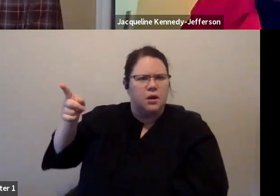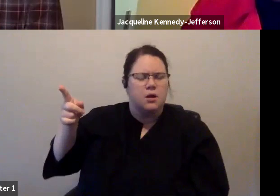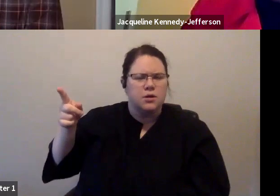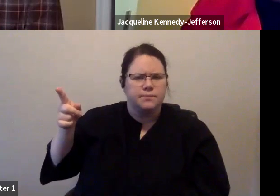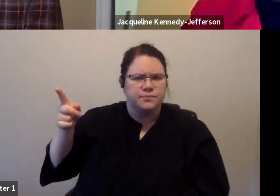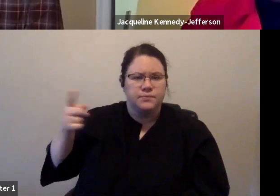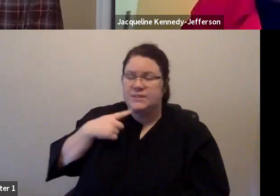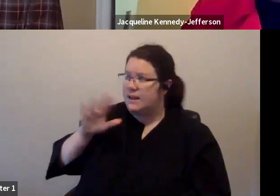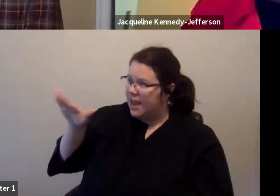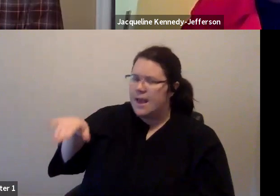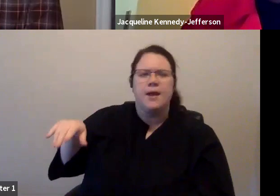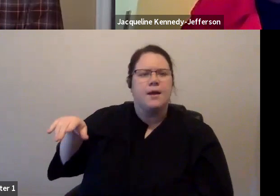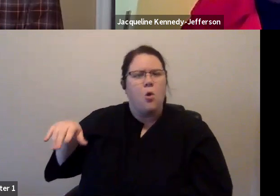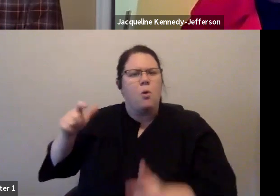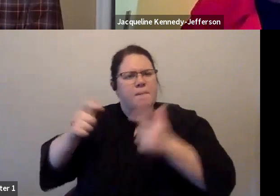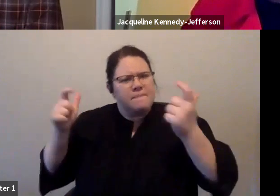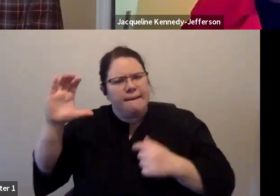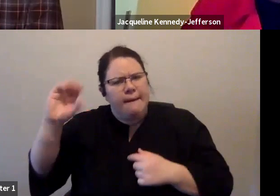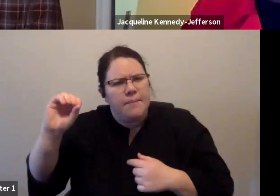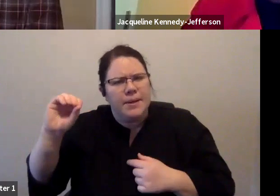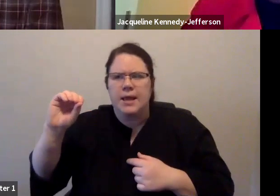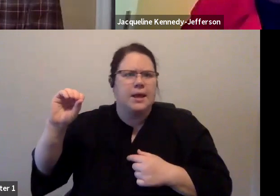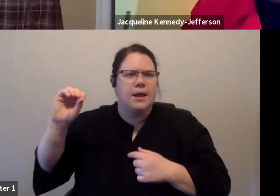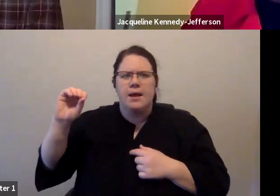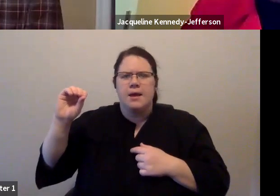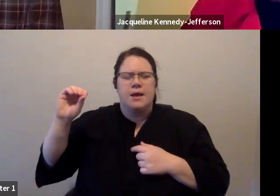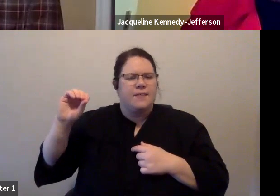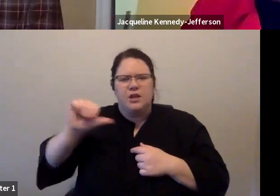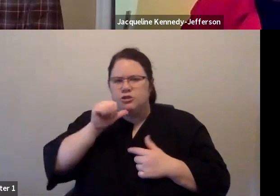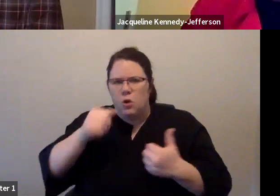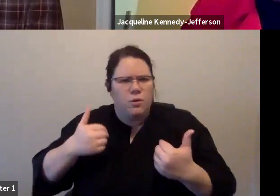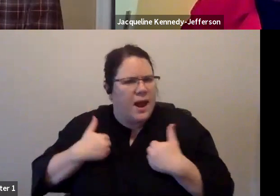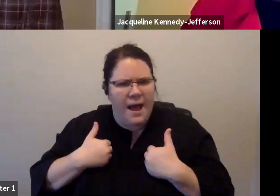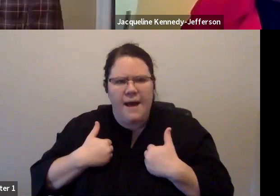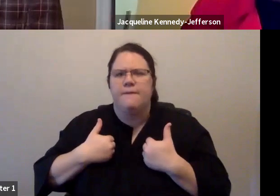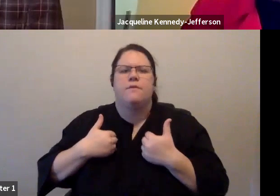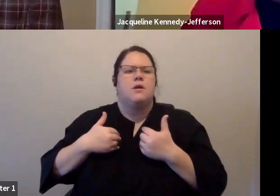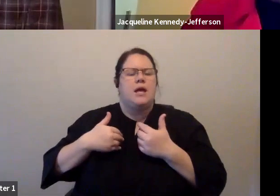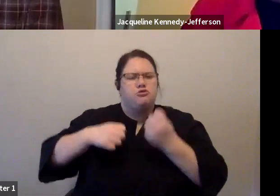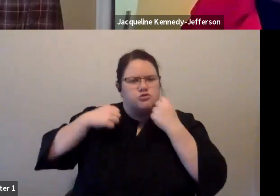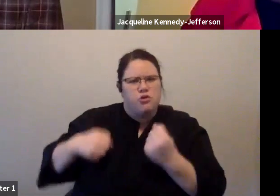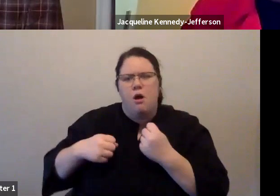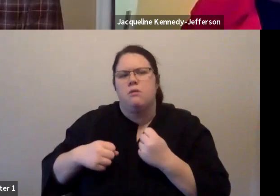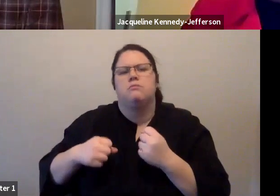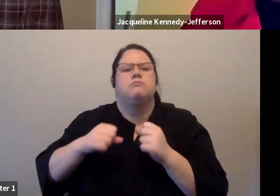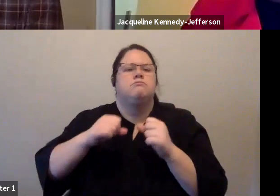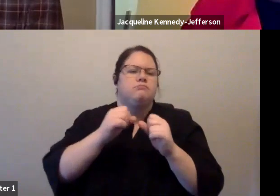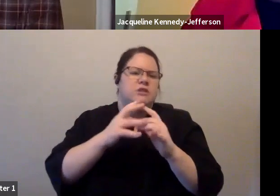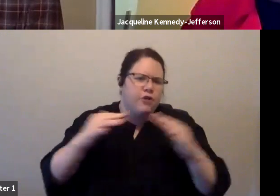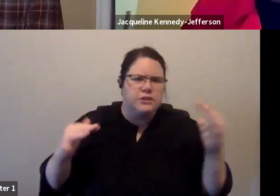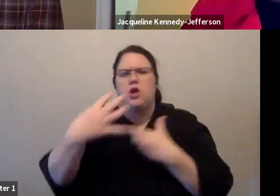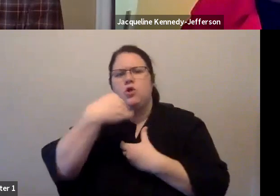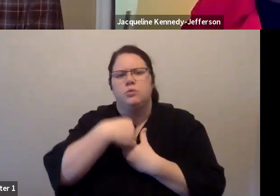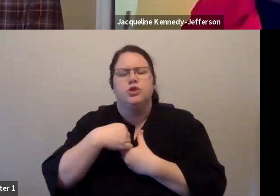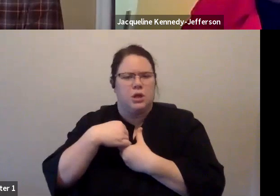that they need to do, or a larger company that maybe doesn't have this dedicated diversity, equity, inclusion effort? What advice would you give